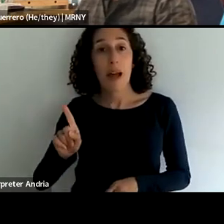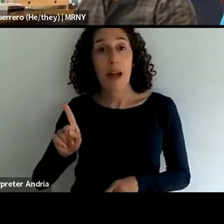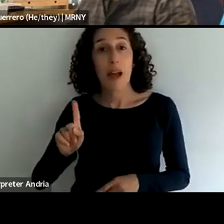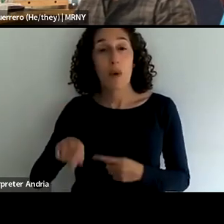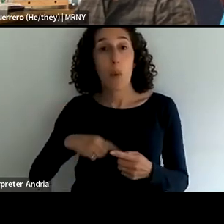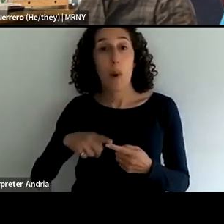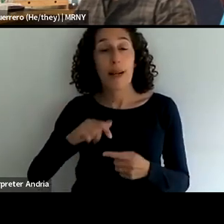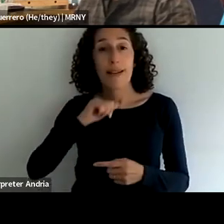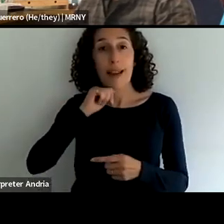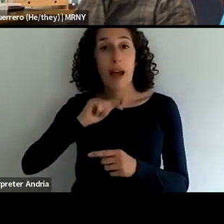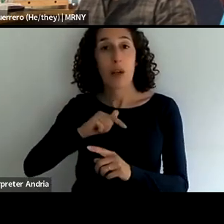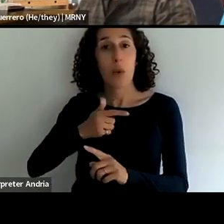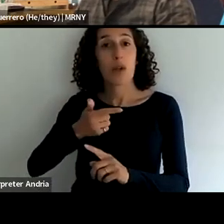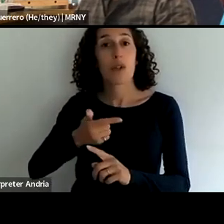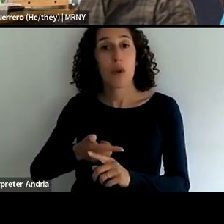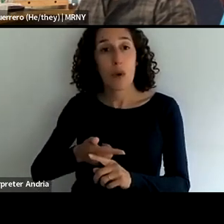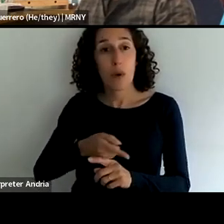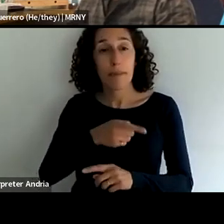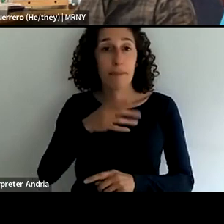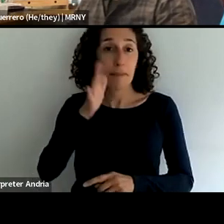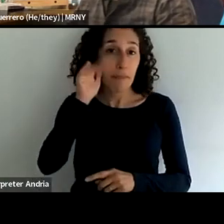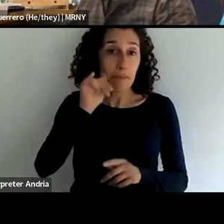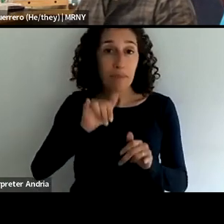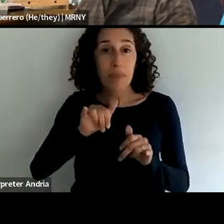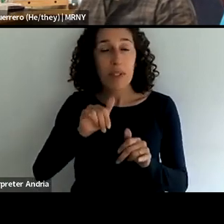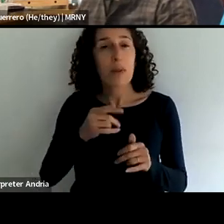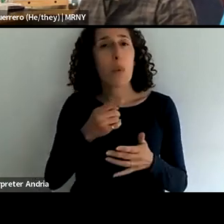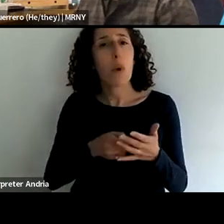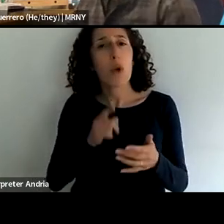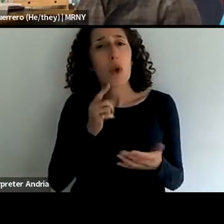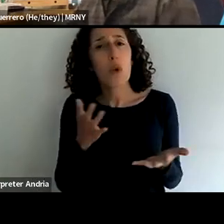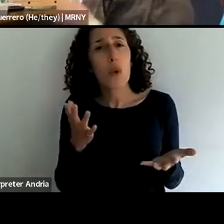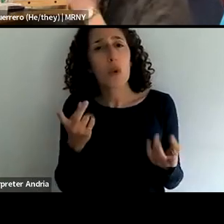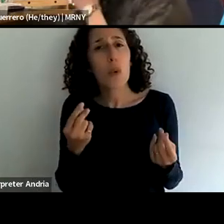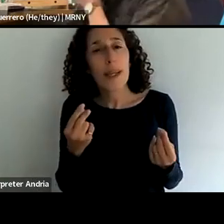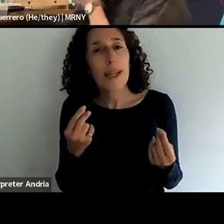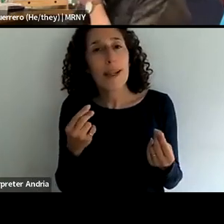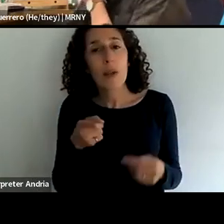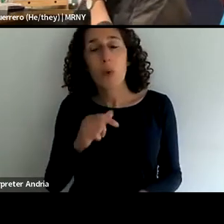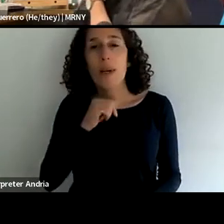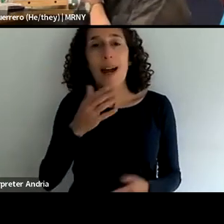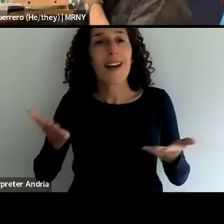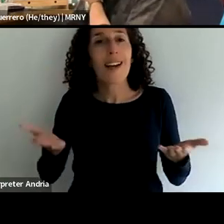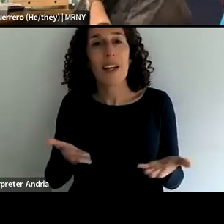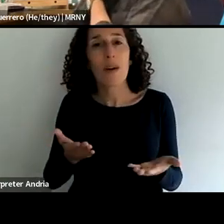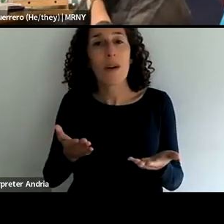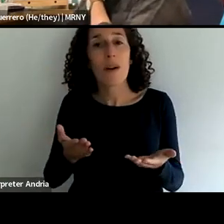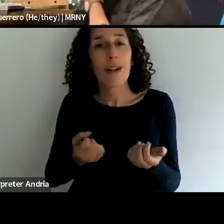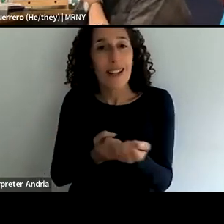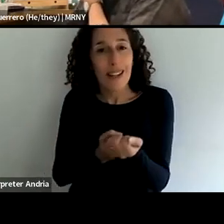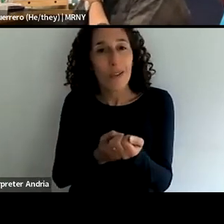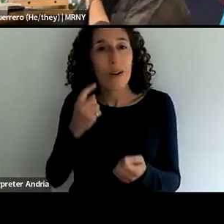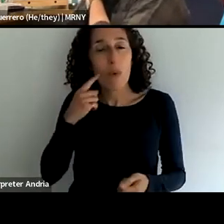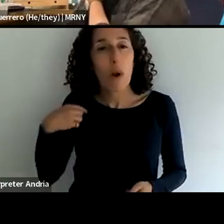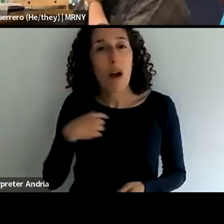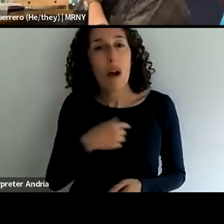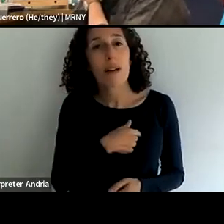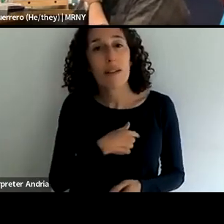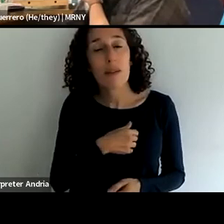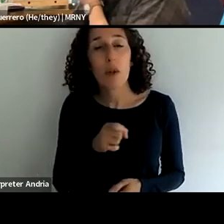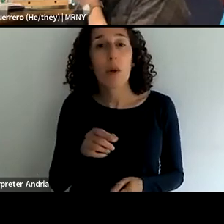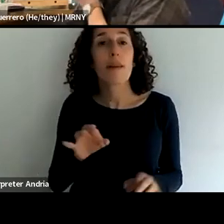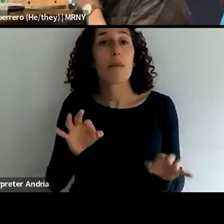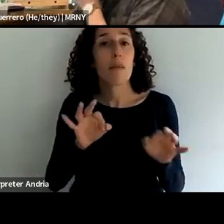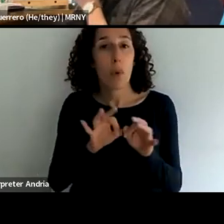doing? You know, you're not really here for us. And unfortunately, I see this way too much. So it's important for us